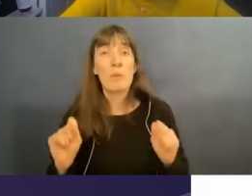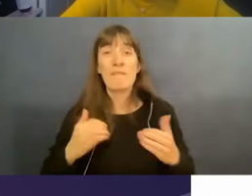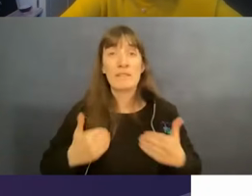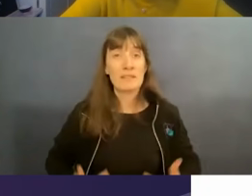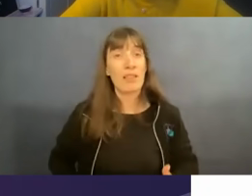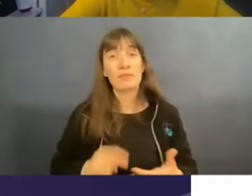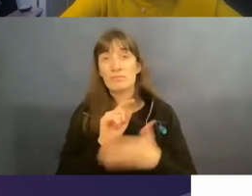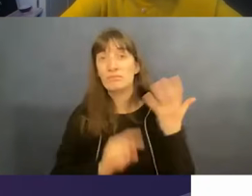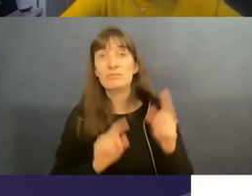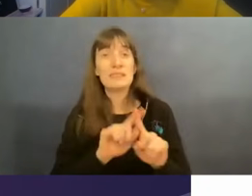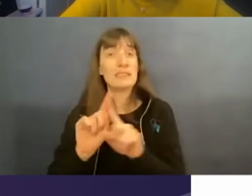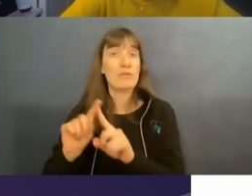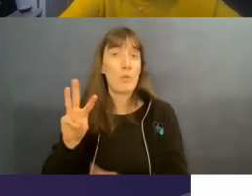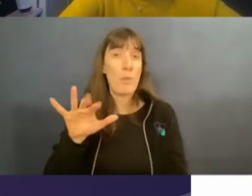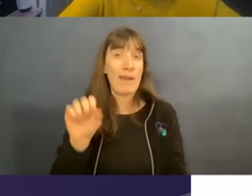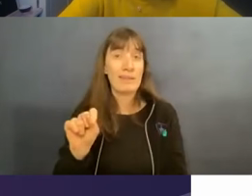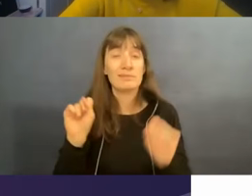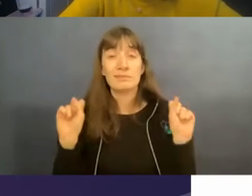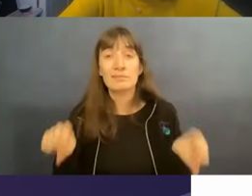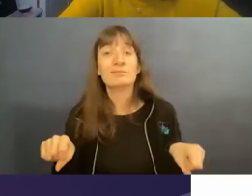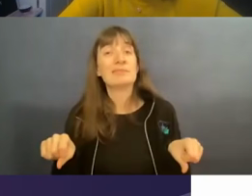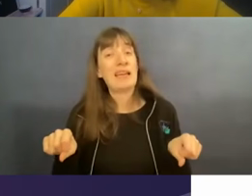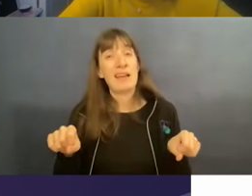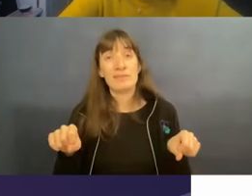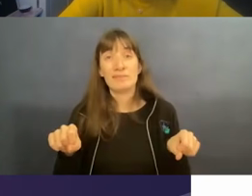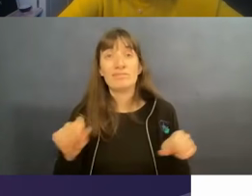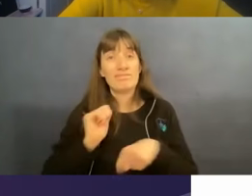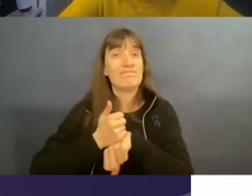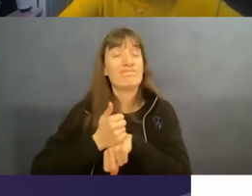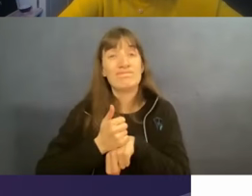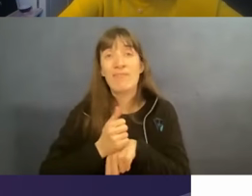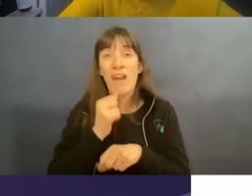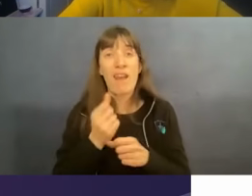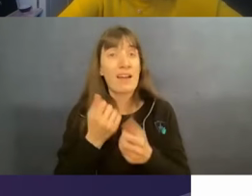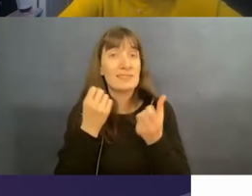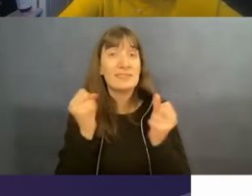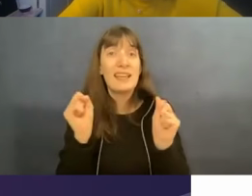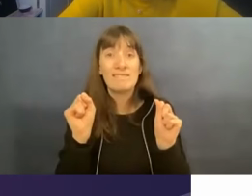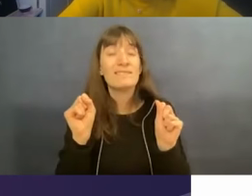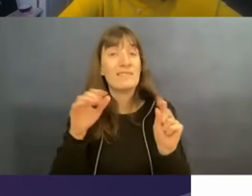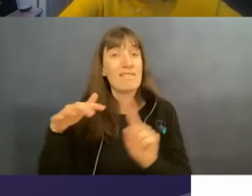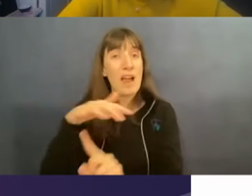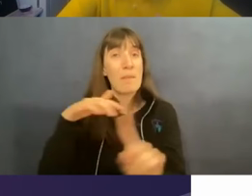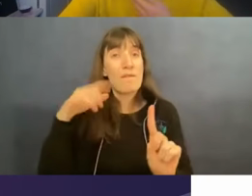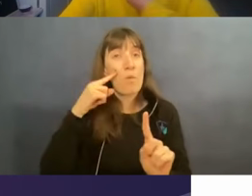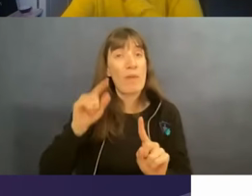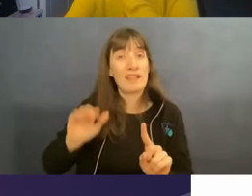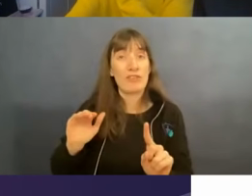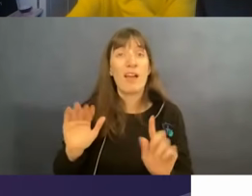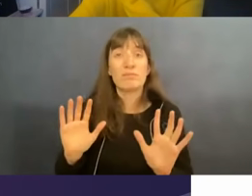a lot of different ways too of creating a really unsafe environment for that